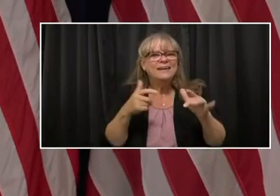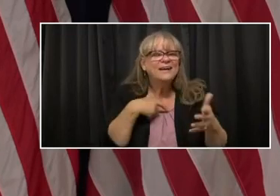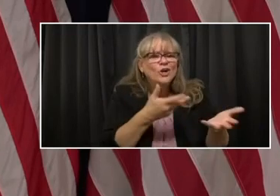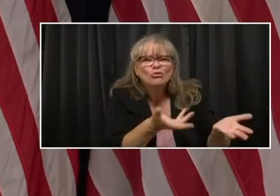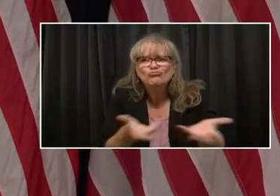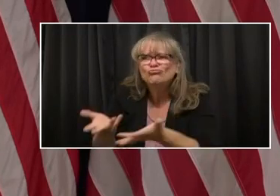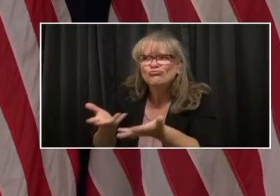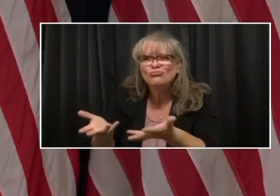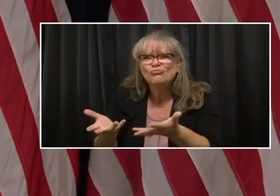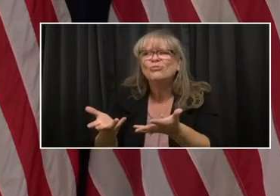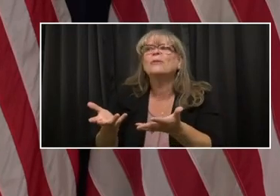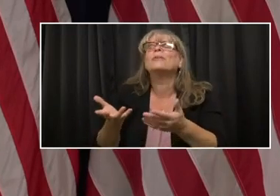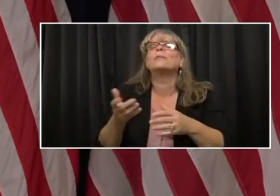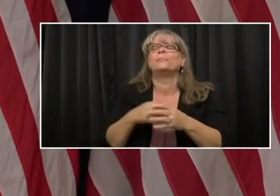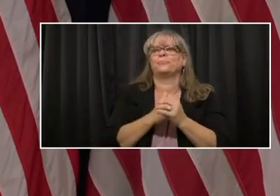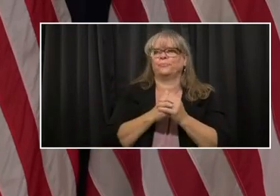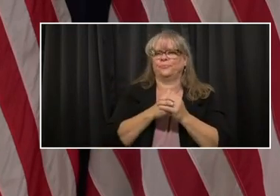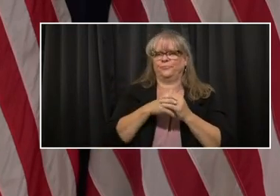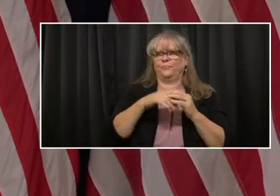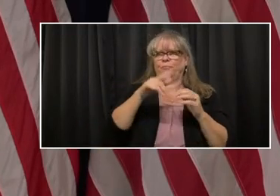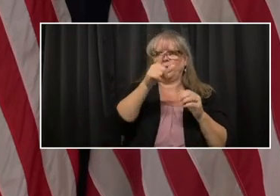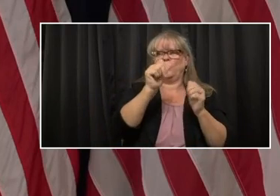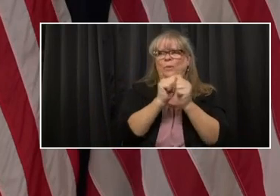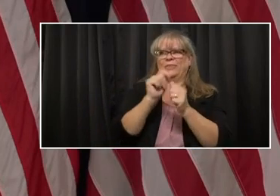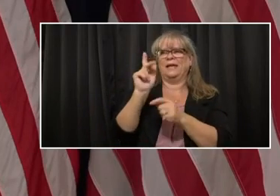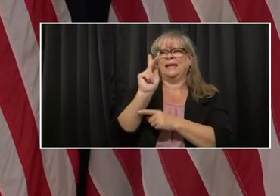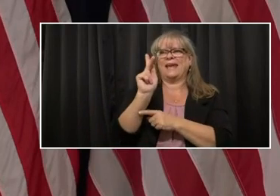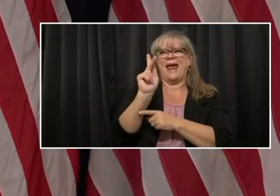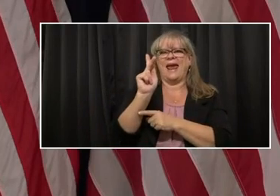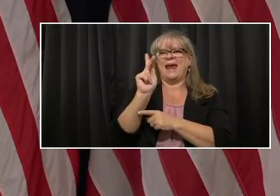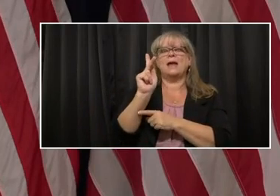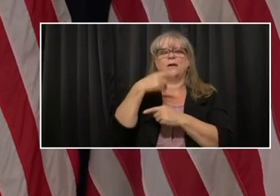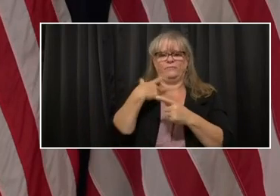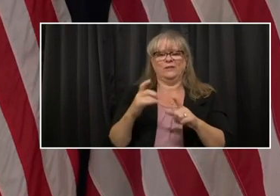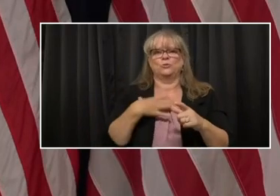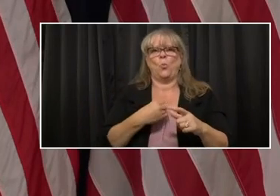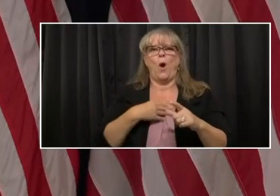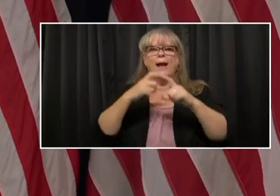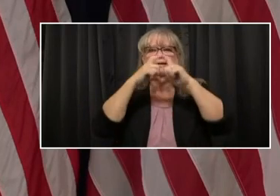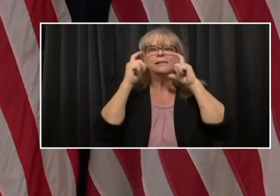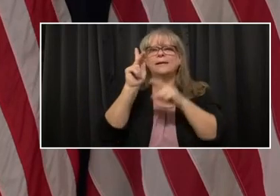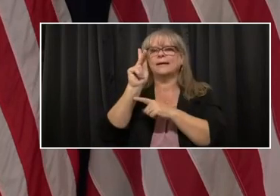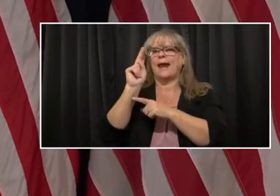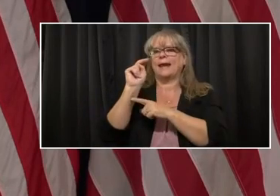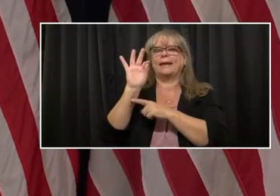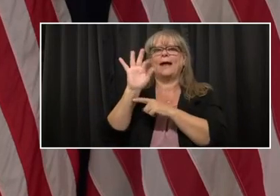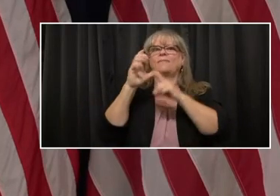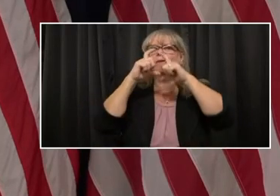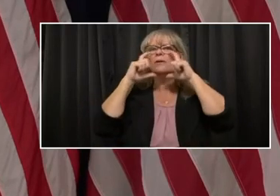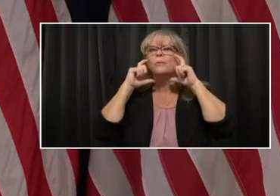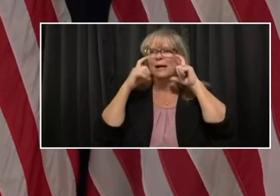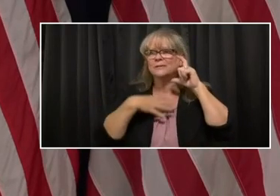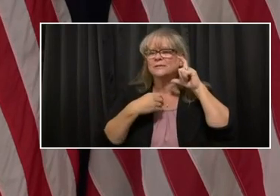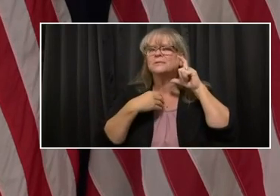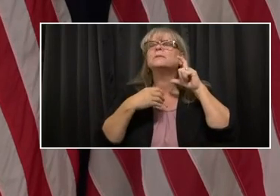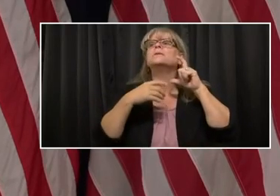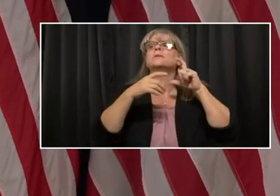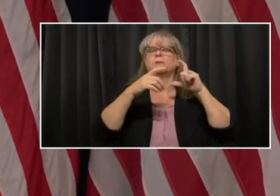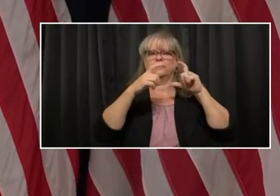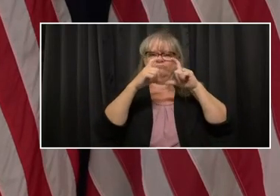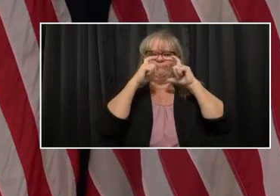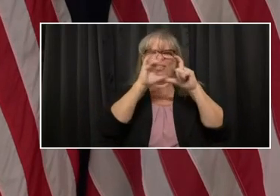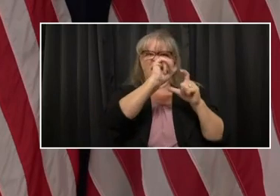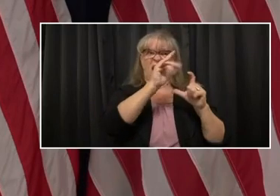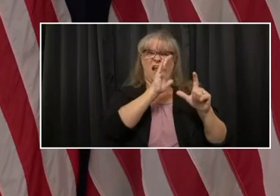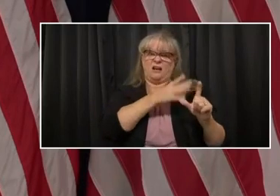classroom with my KN95 mask. I wore the same medical grade mask that we're giving to every teacher in the state, one per